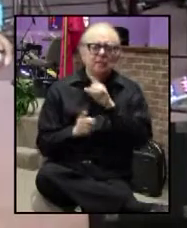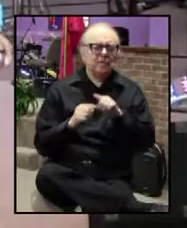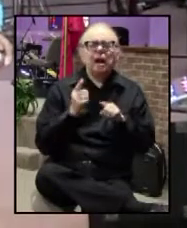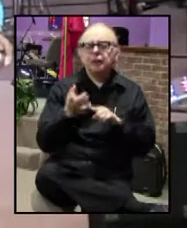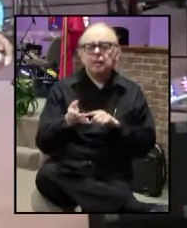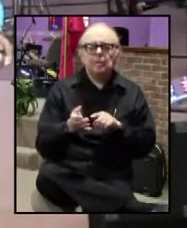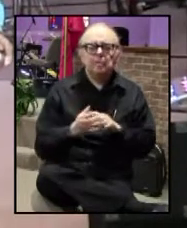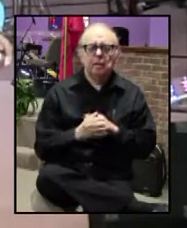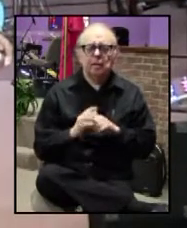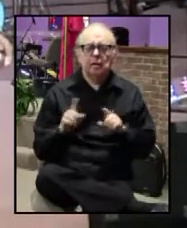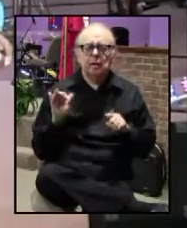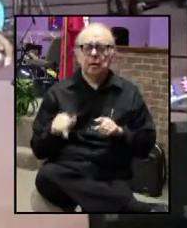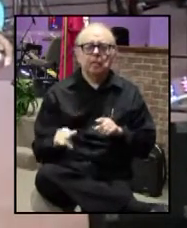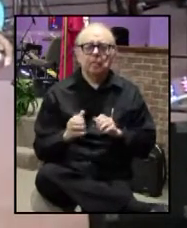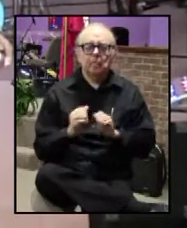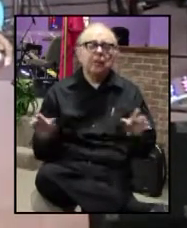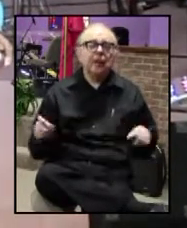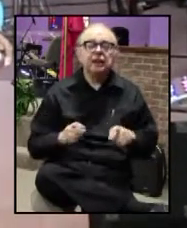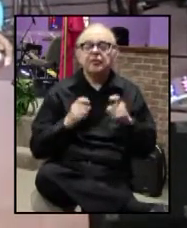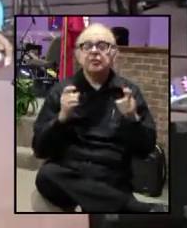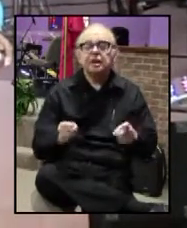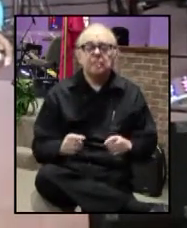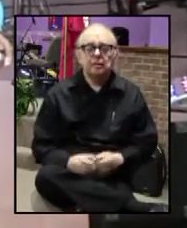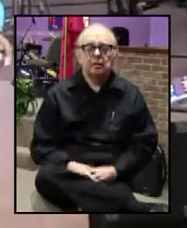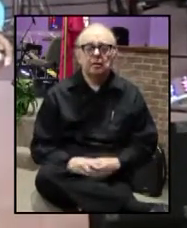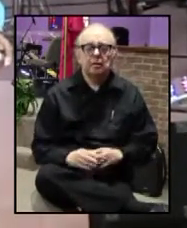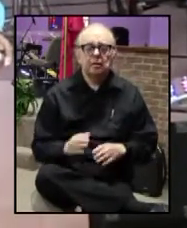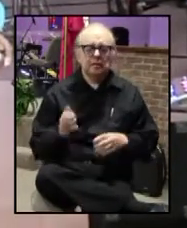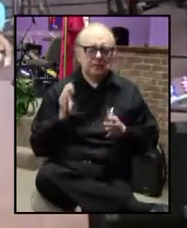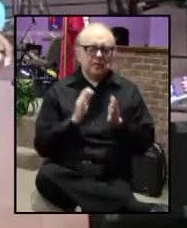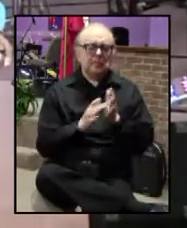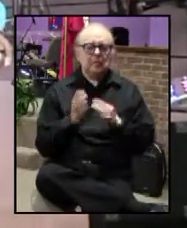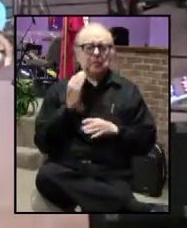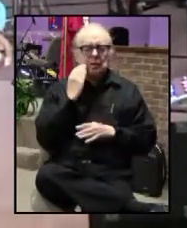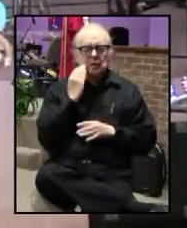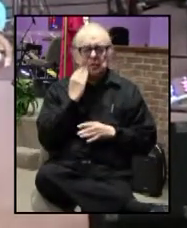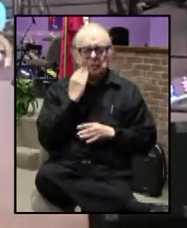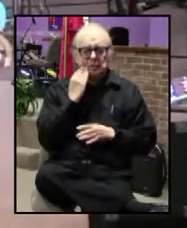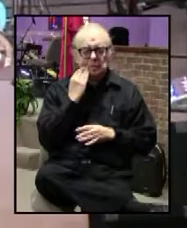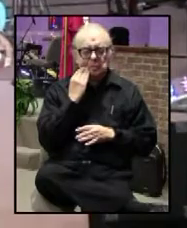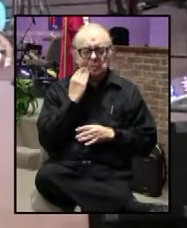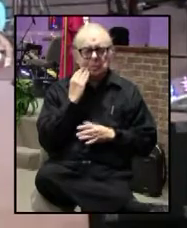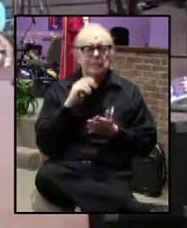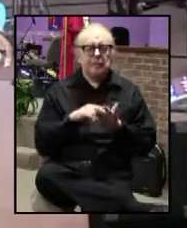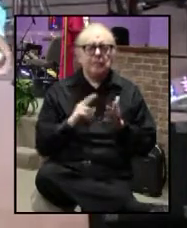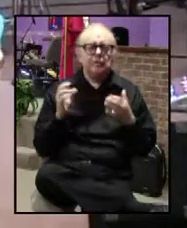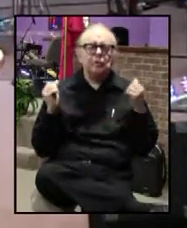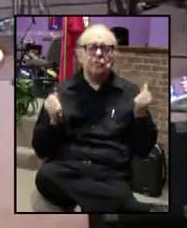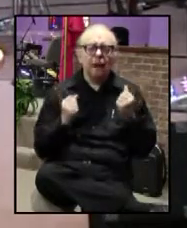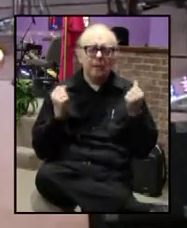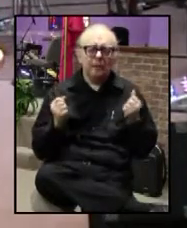tempted, but yet without sin. And he knew what being triumphant meant.